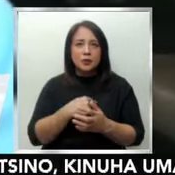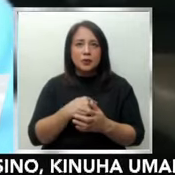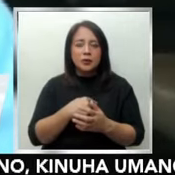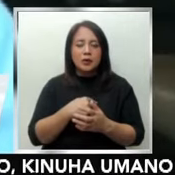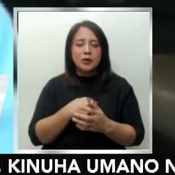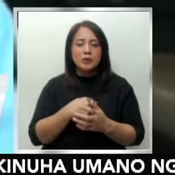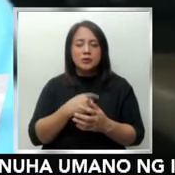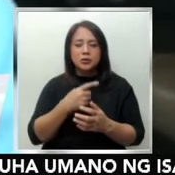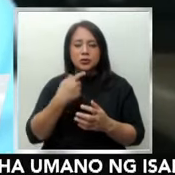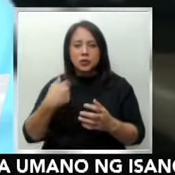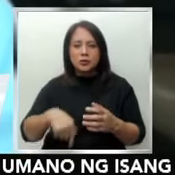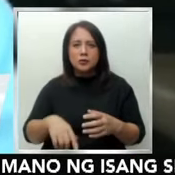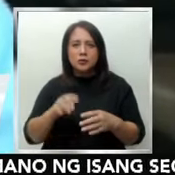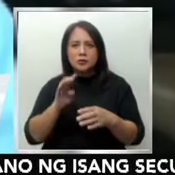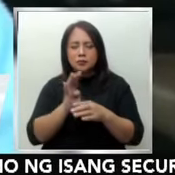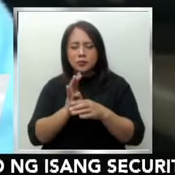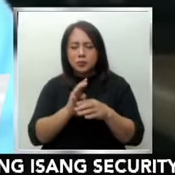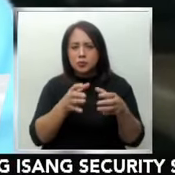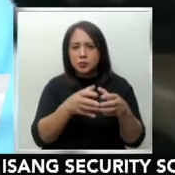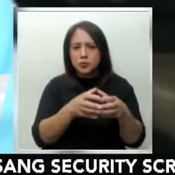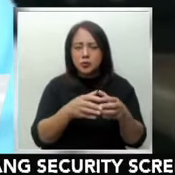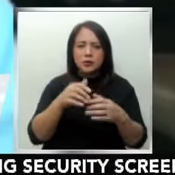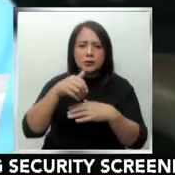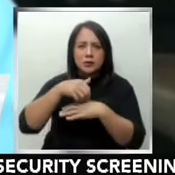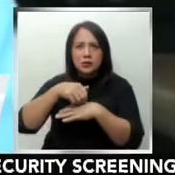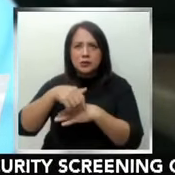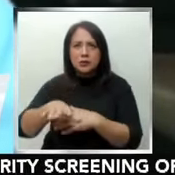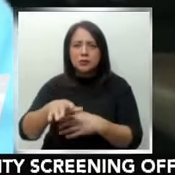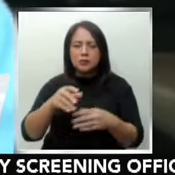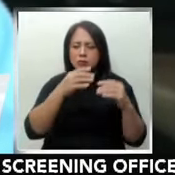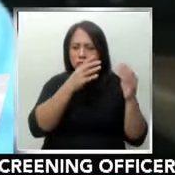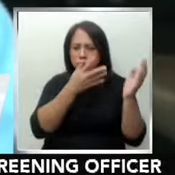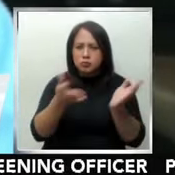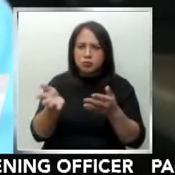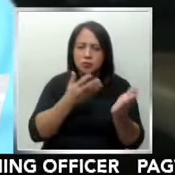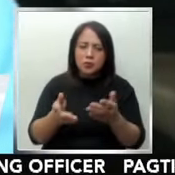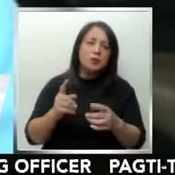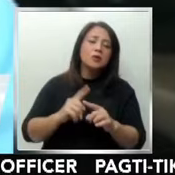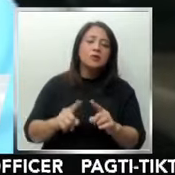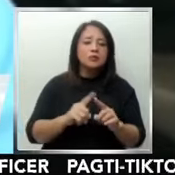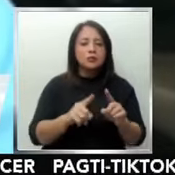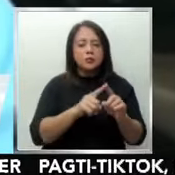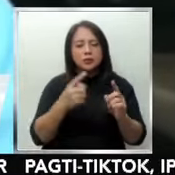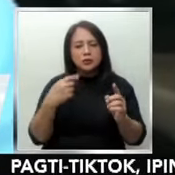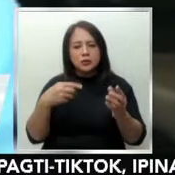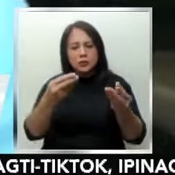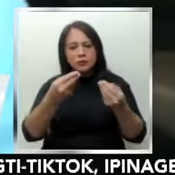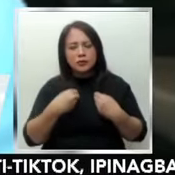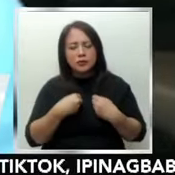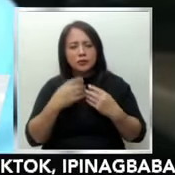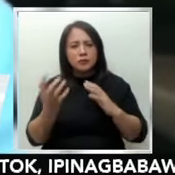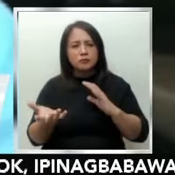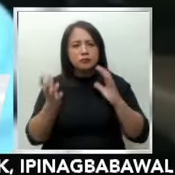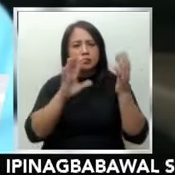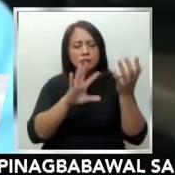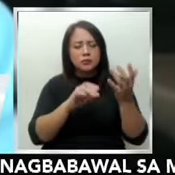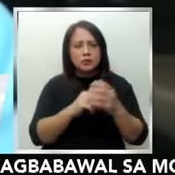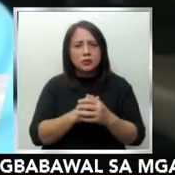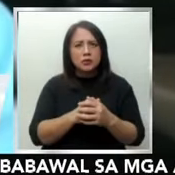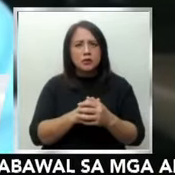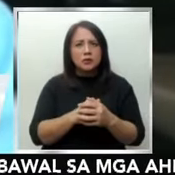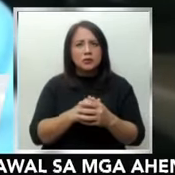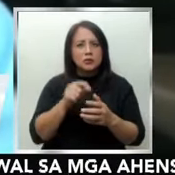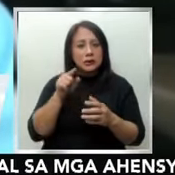chamber papadala sila ng rice kung ano-ano ang dami nang binibigay sa amin during our disasters they are our Neighbors